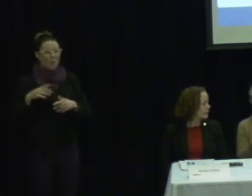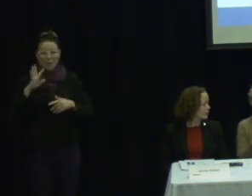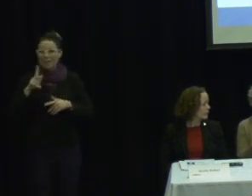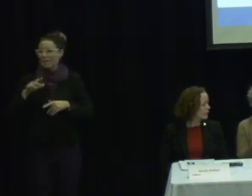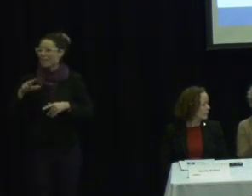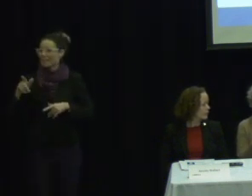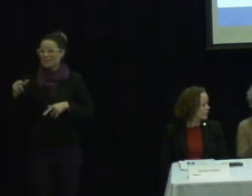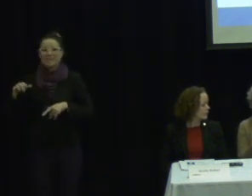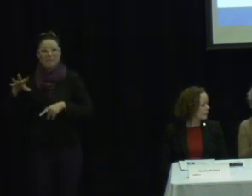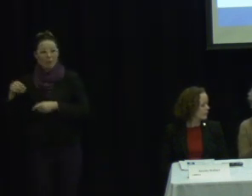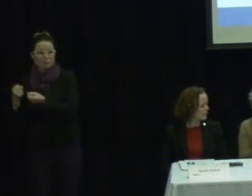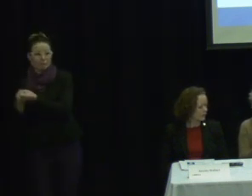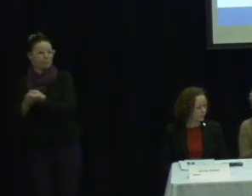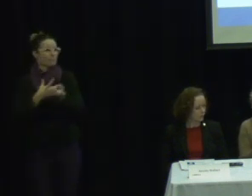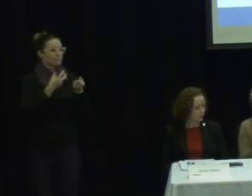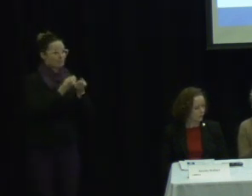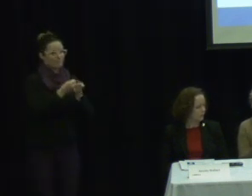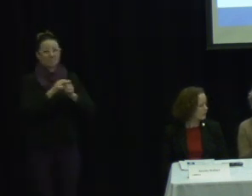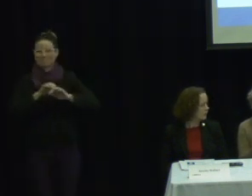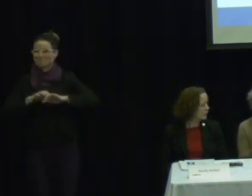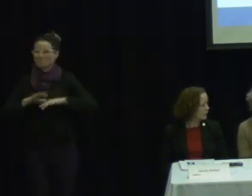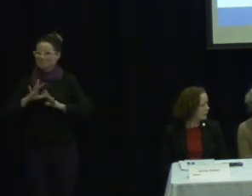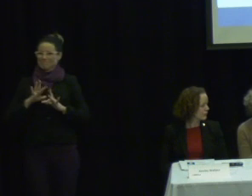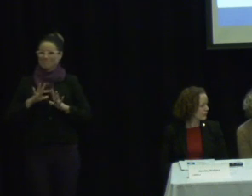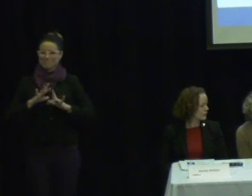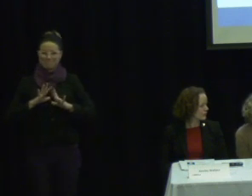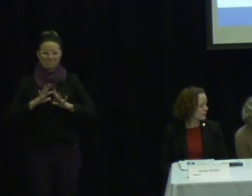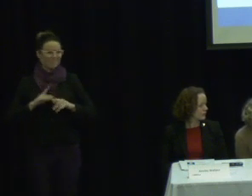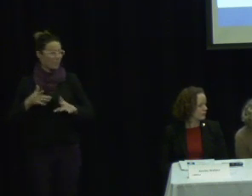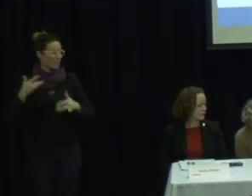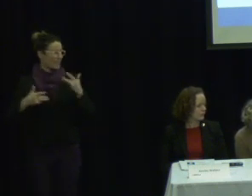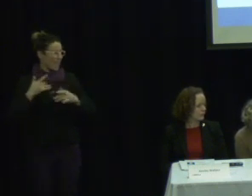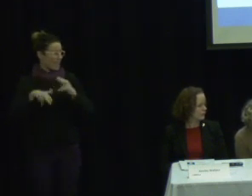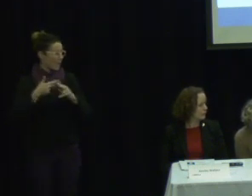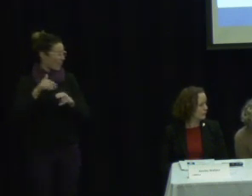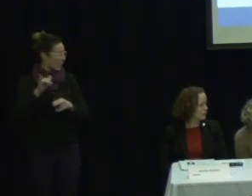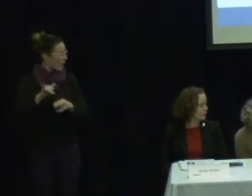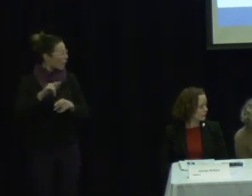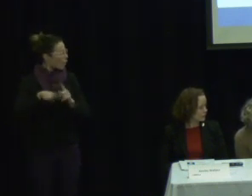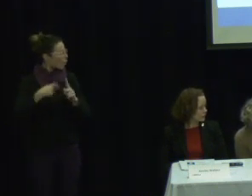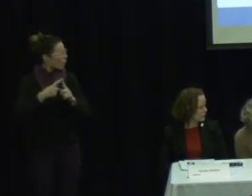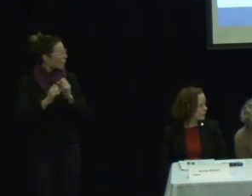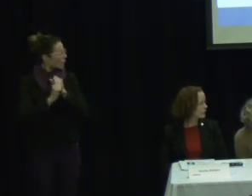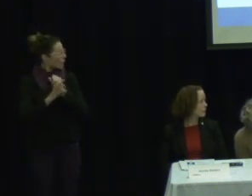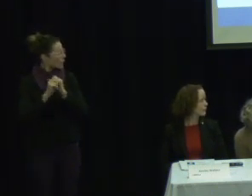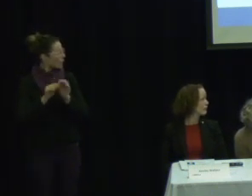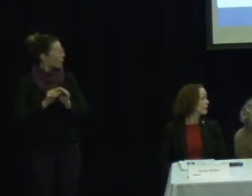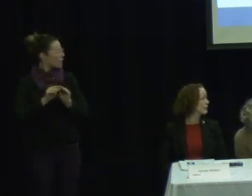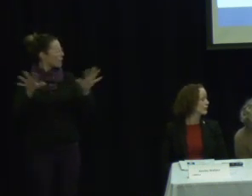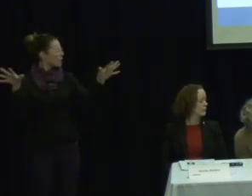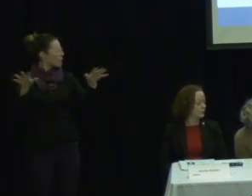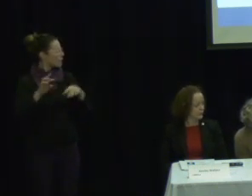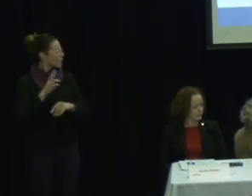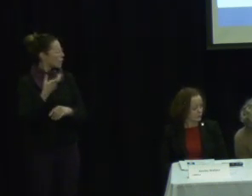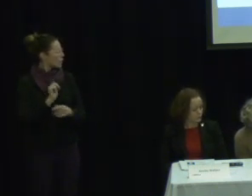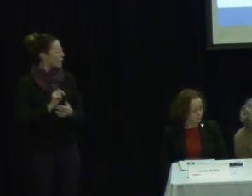institution. And so I'm really excited about that. And that is rolling out when, Natalie?